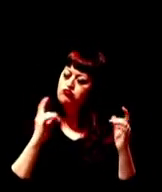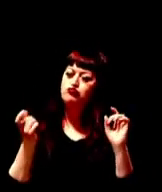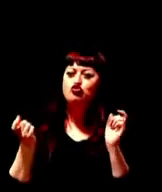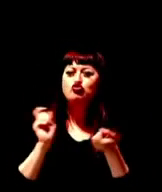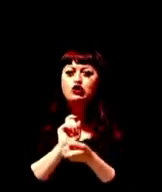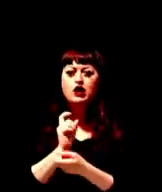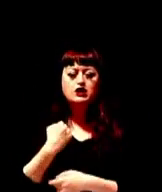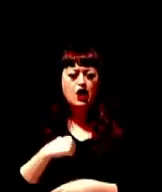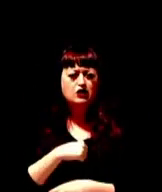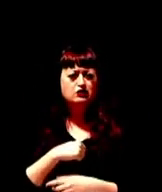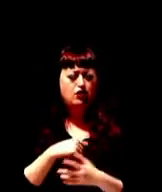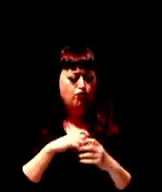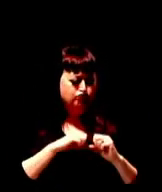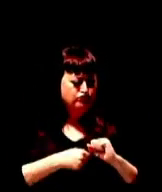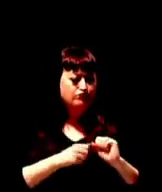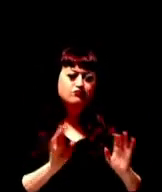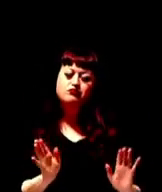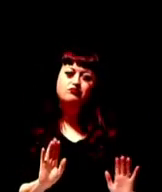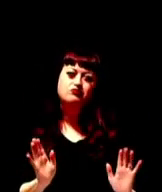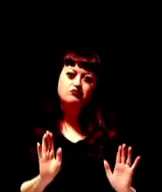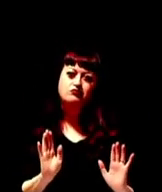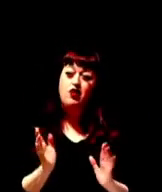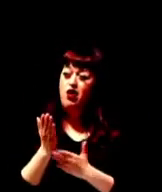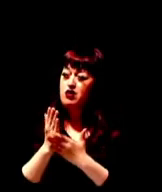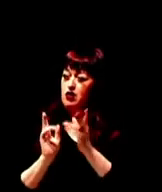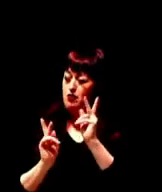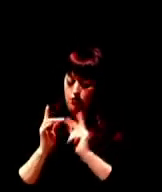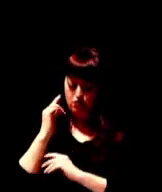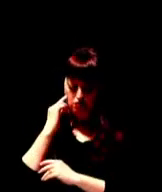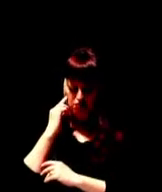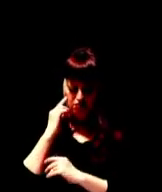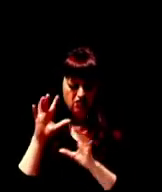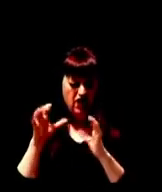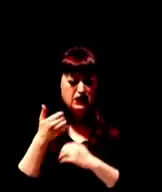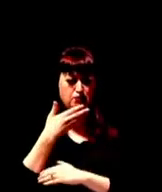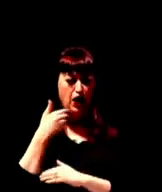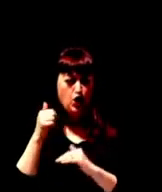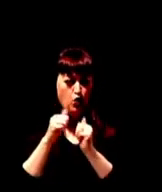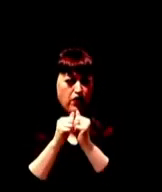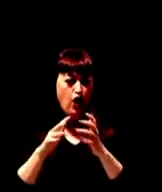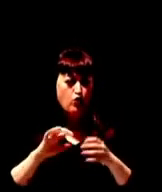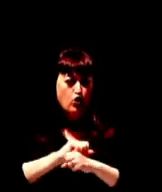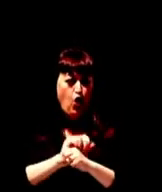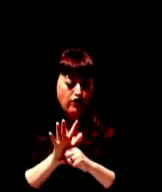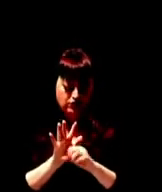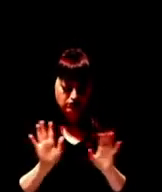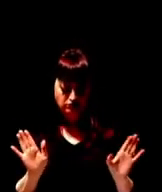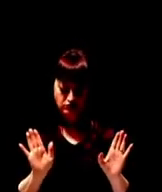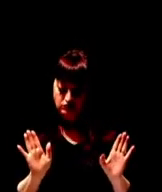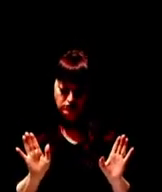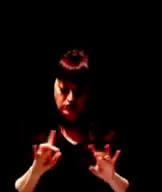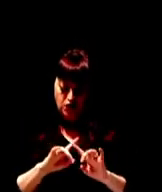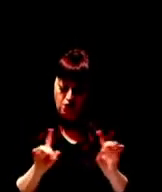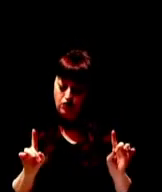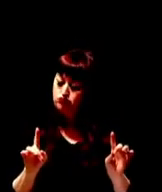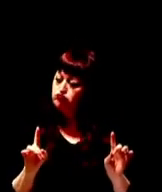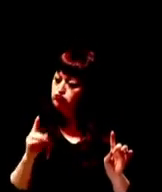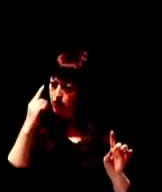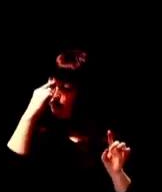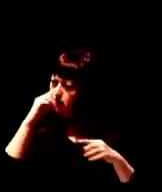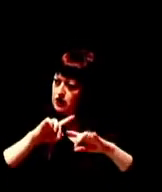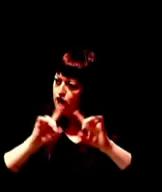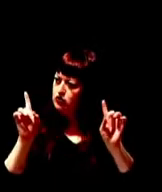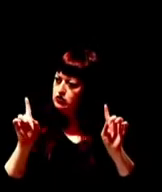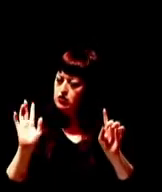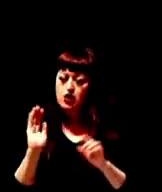that this class would have been better off without the challenges, but I say the opposite. The challenges that we